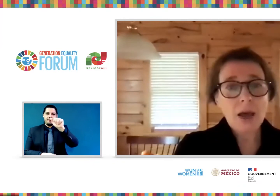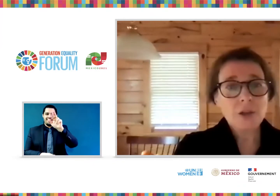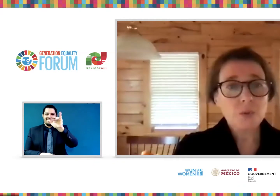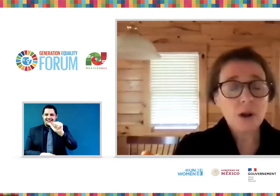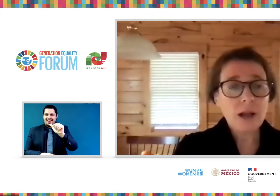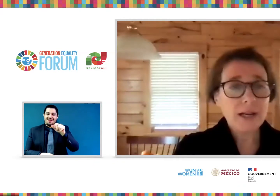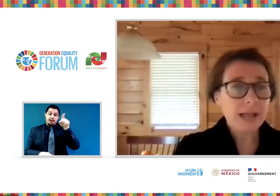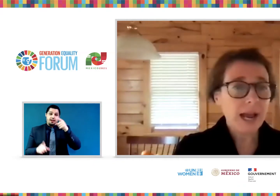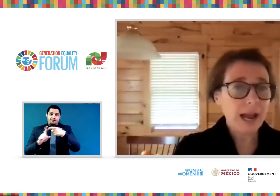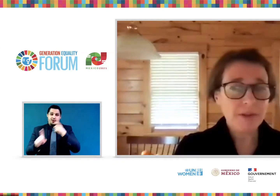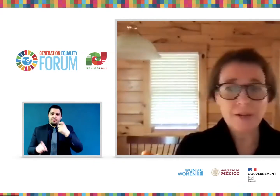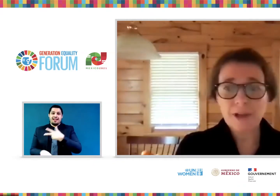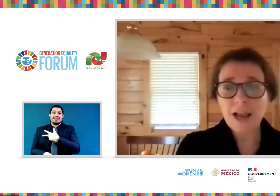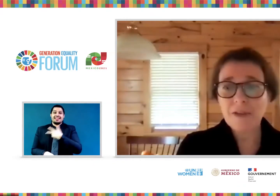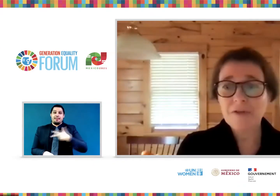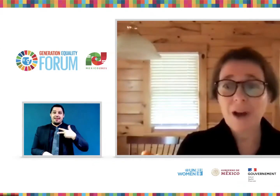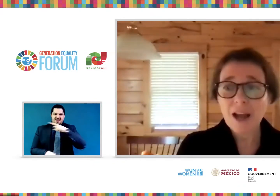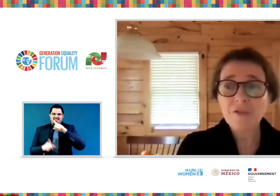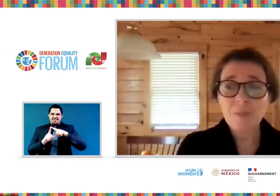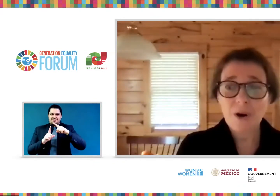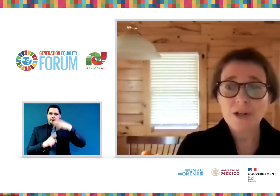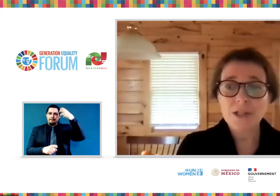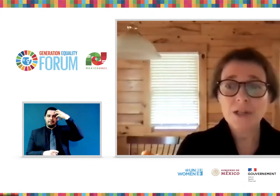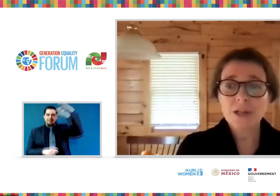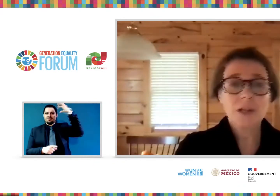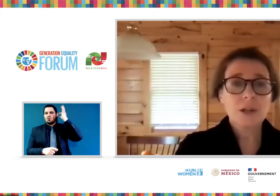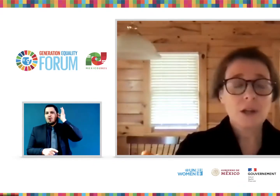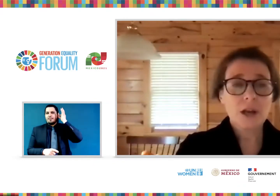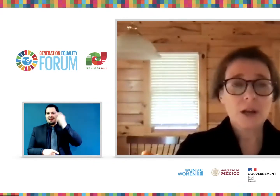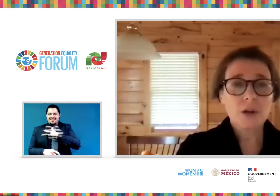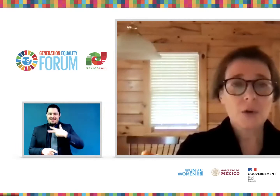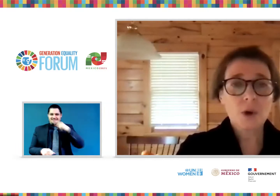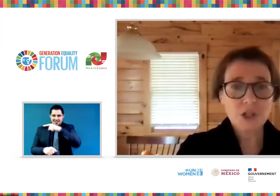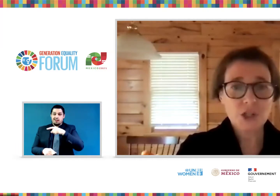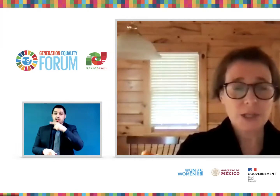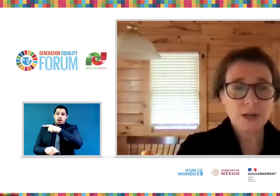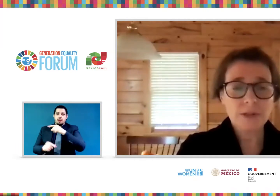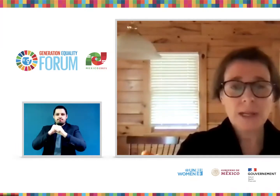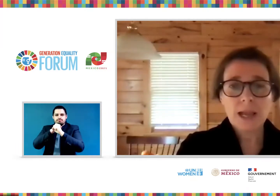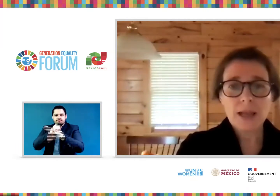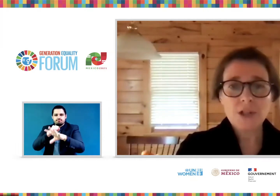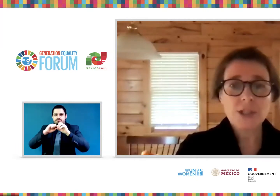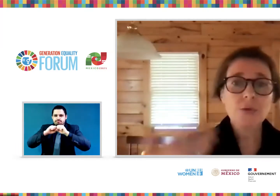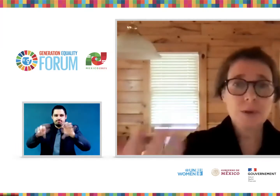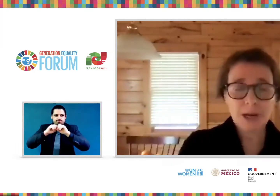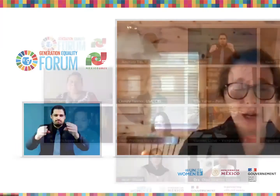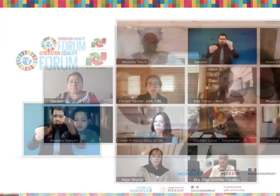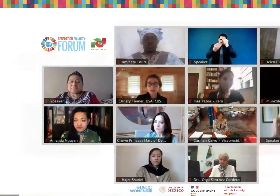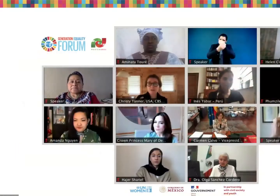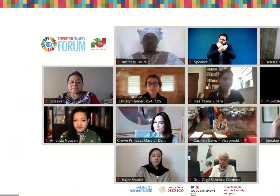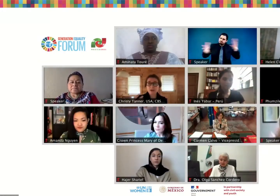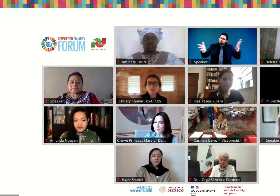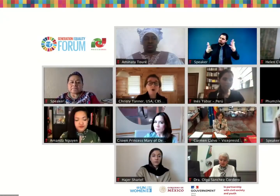Your Royal Highness, I have a 5-part question here. And just as a reminder,